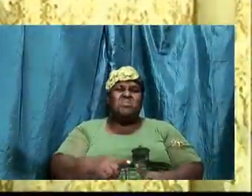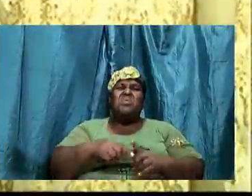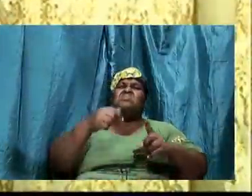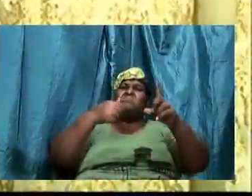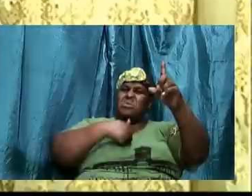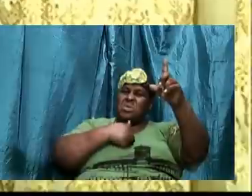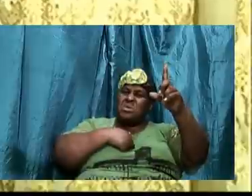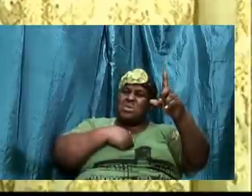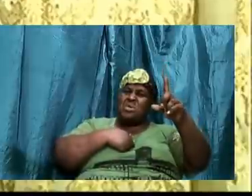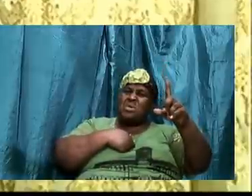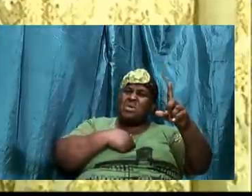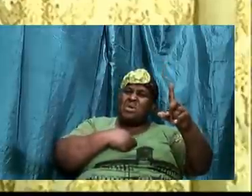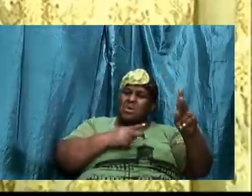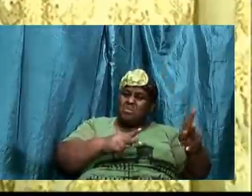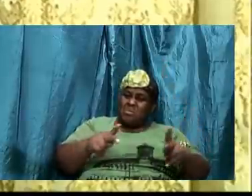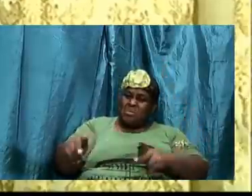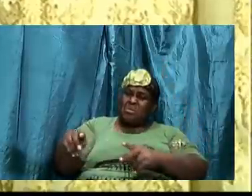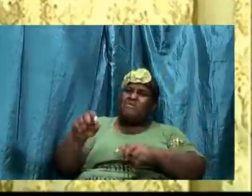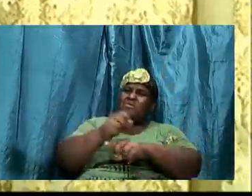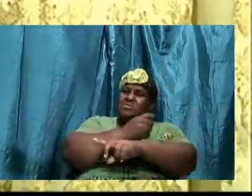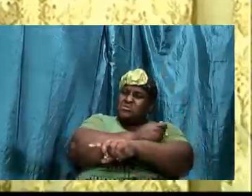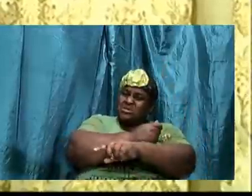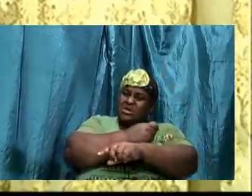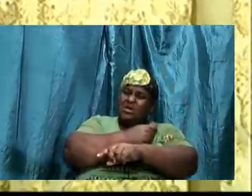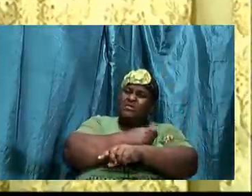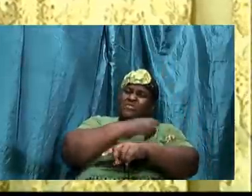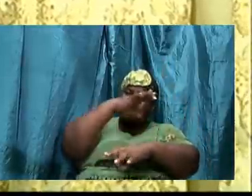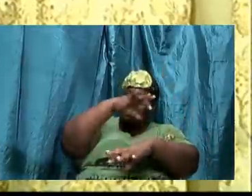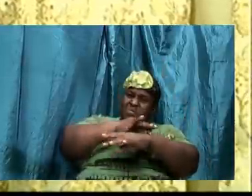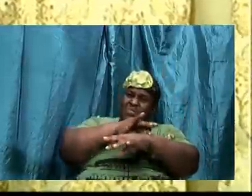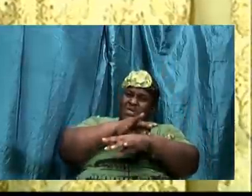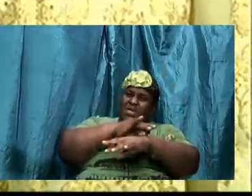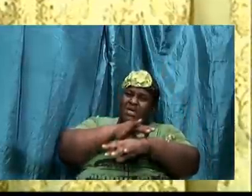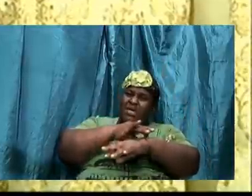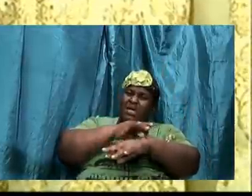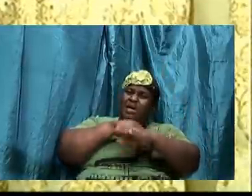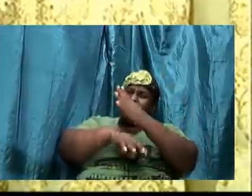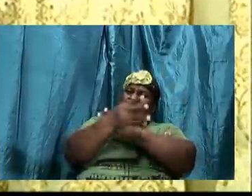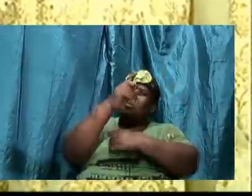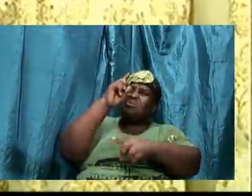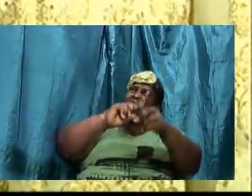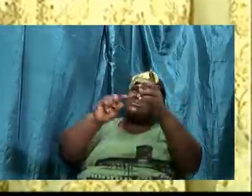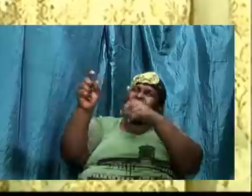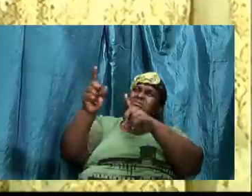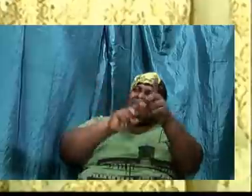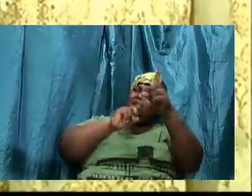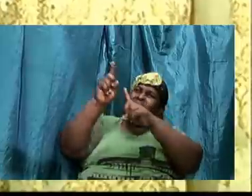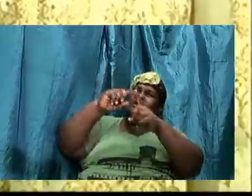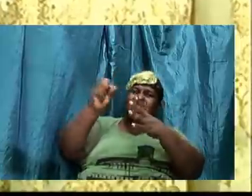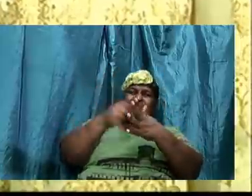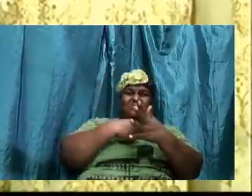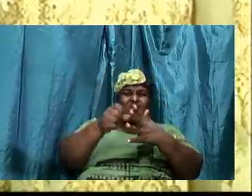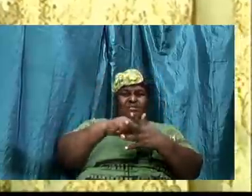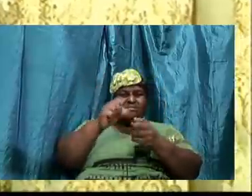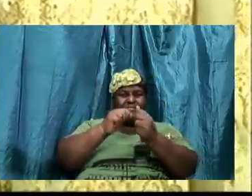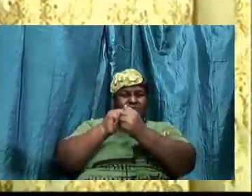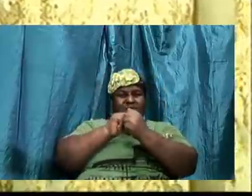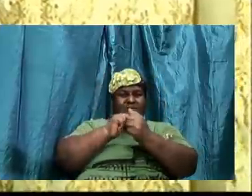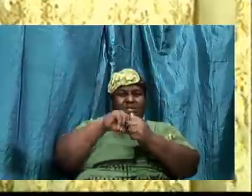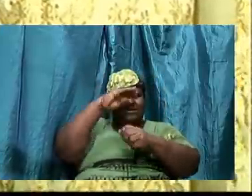the foundation of the earth and the morning stars sung together and all the sons of